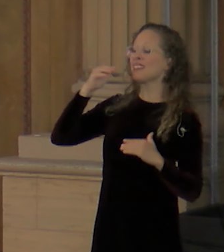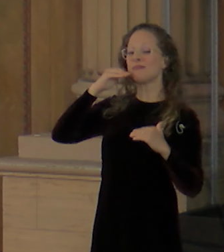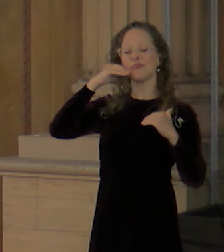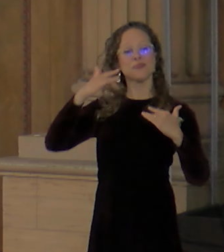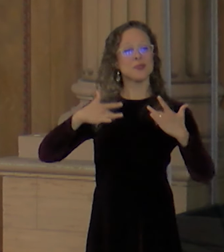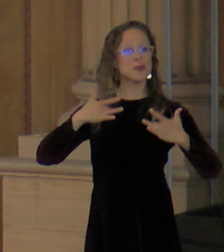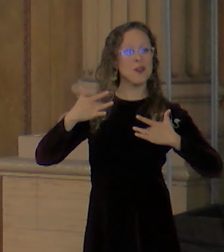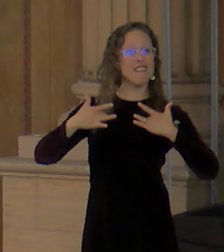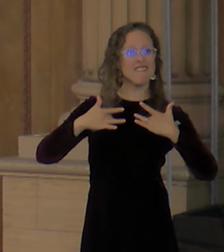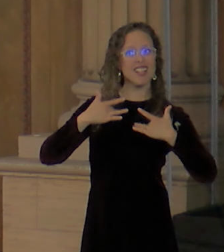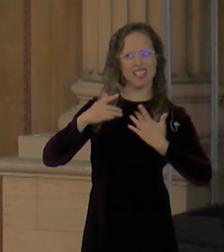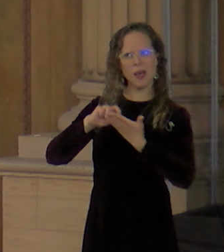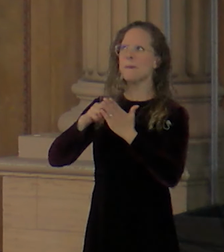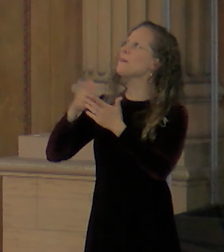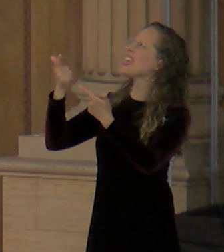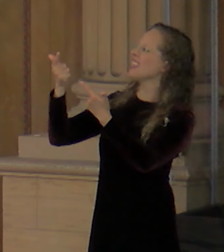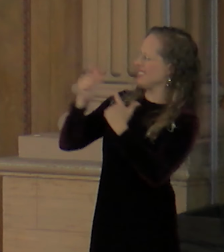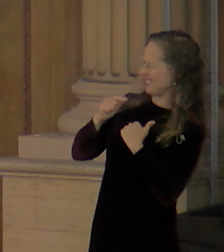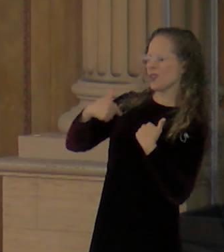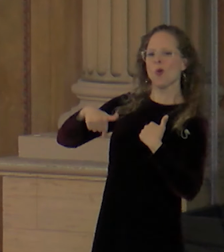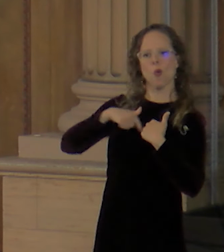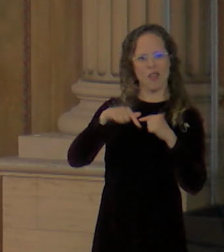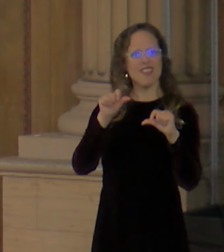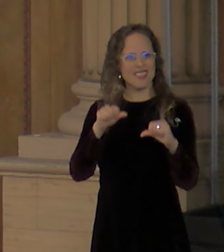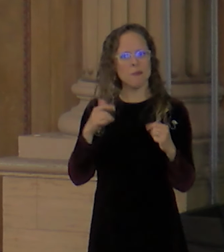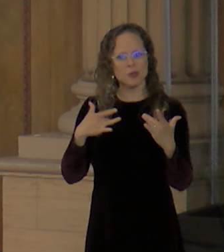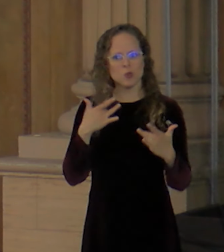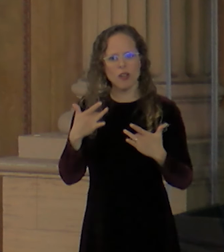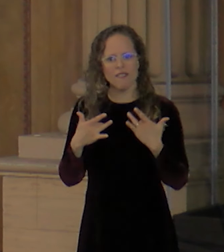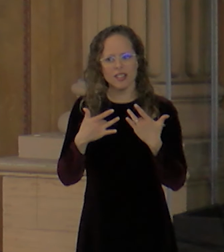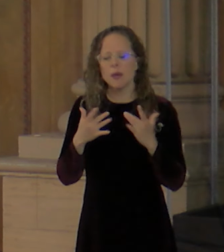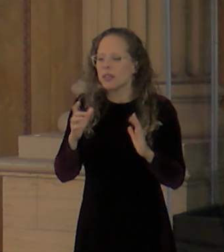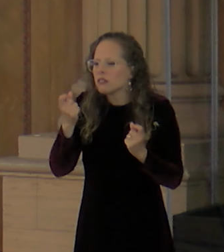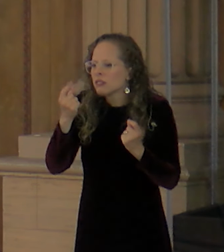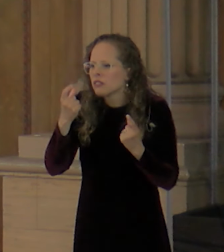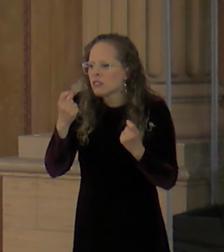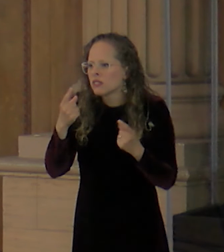though we often mourn and weep and cry and suffer, all those things are real.